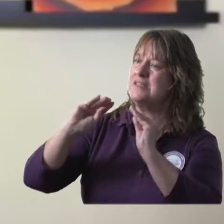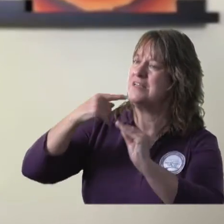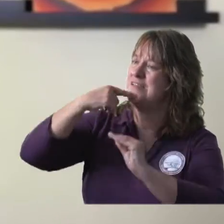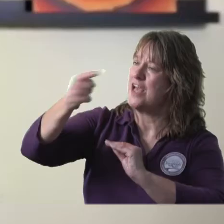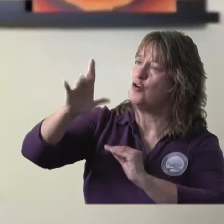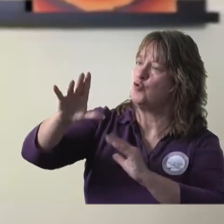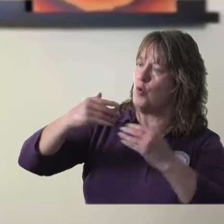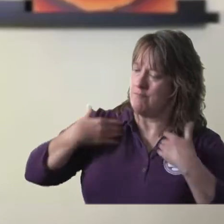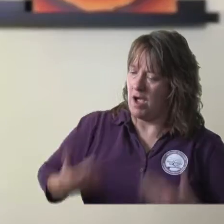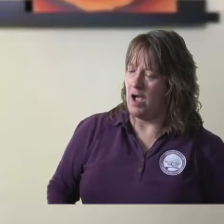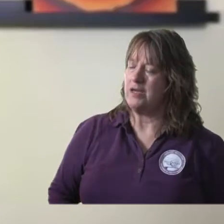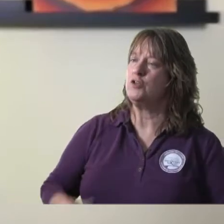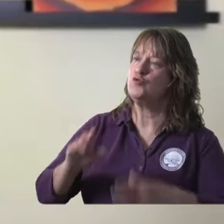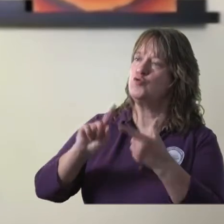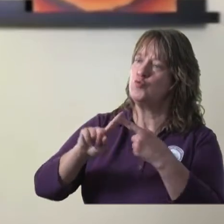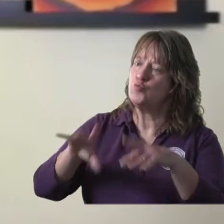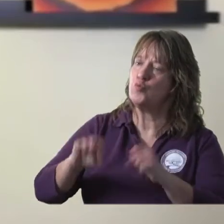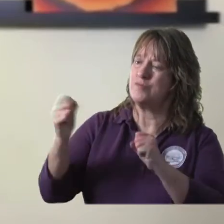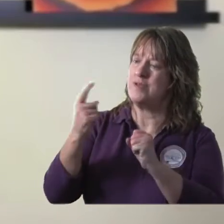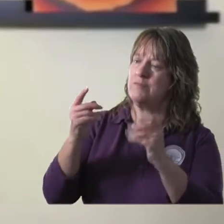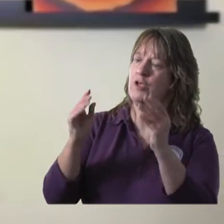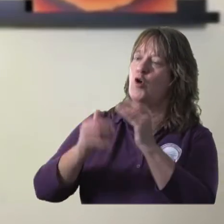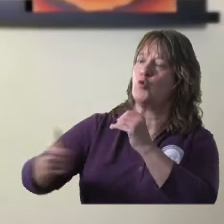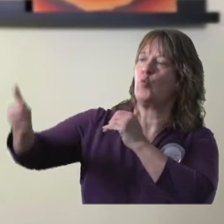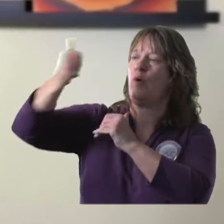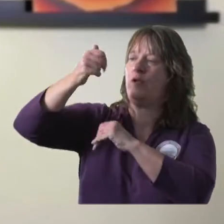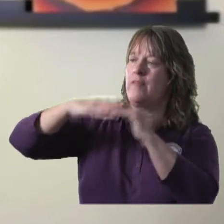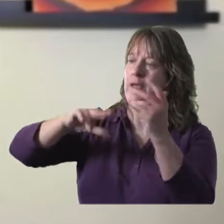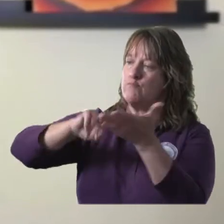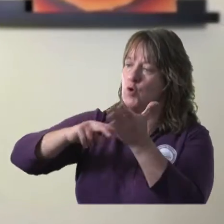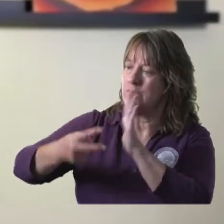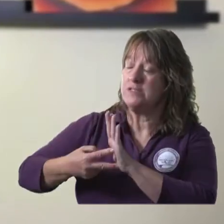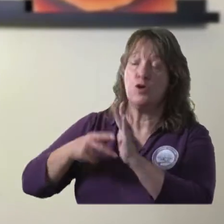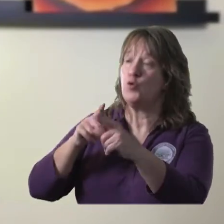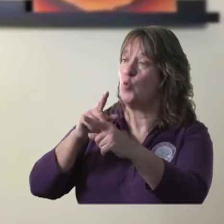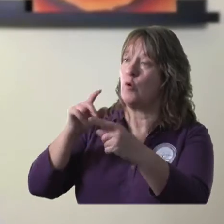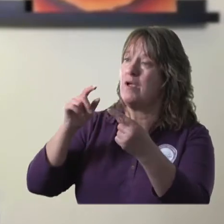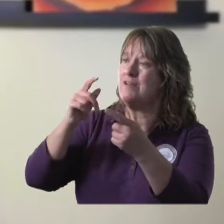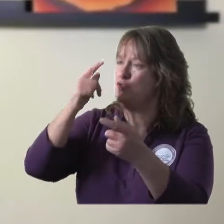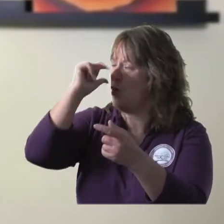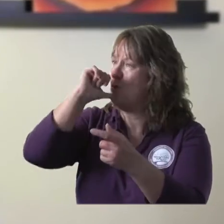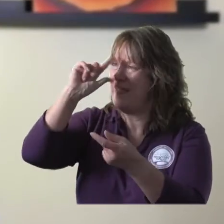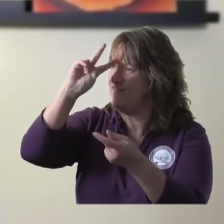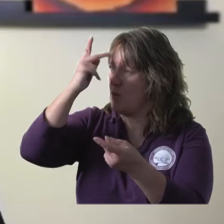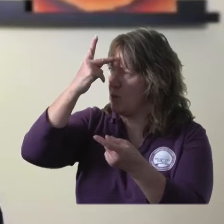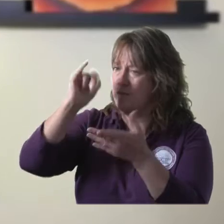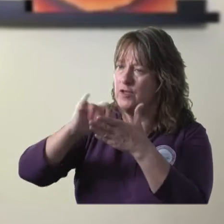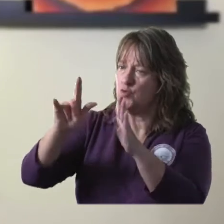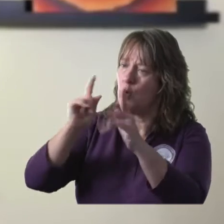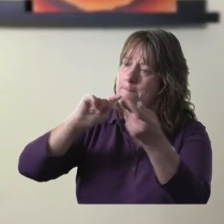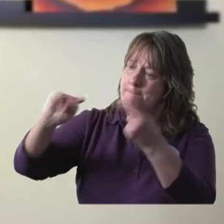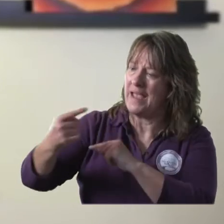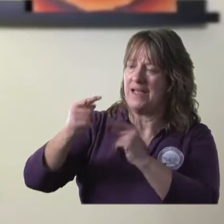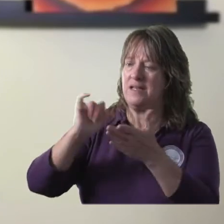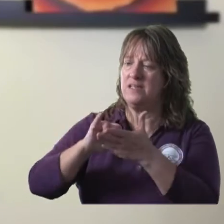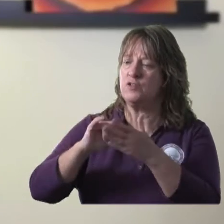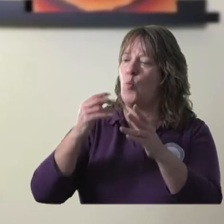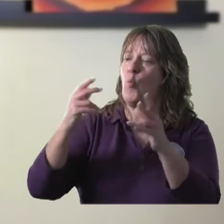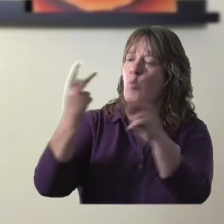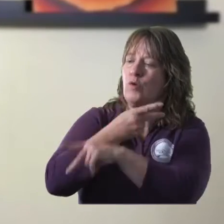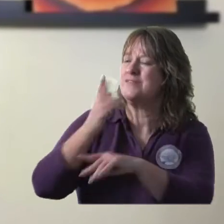serve a purpose greater than self-indulgence. Do not be fooled into thinking your pain has sharper teeth than anyone